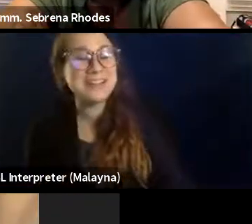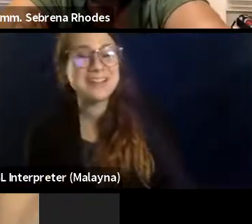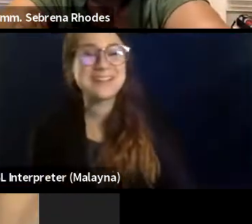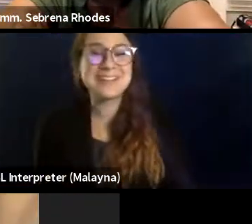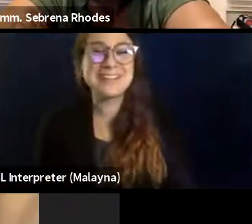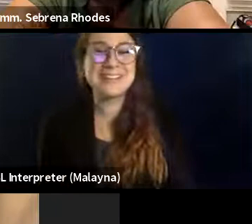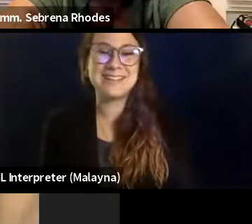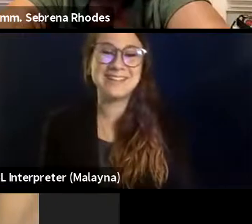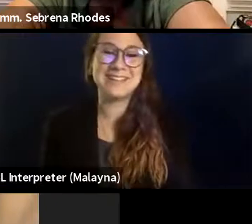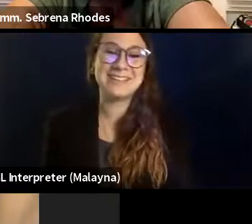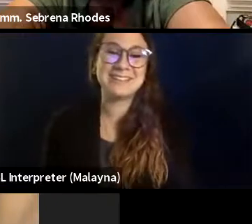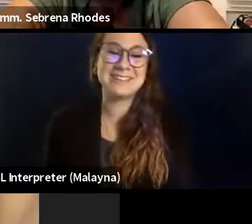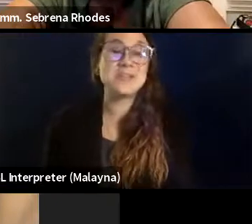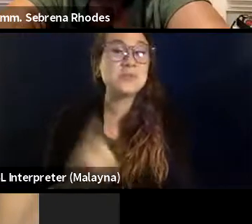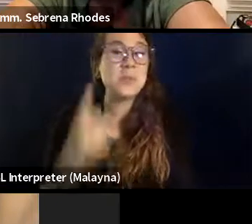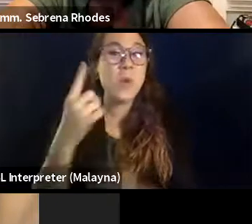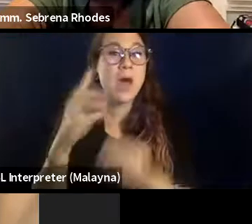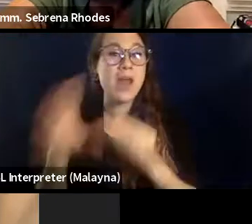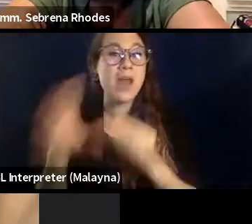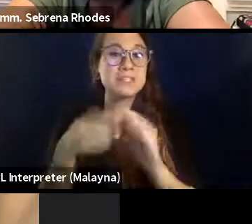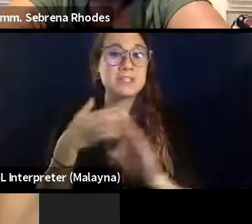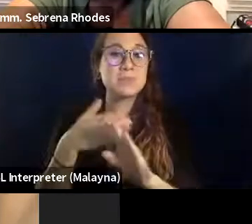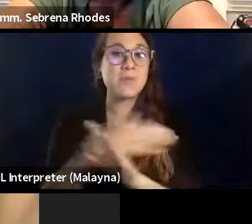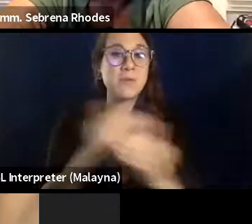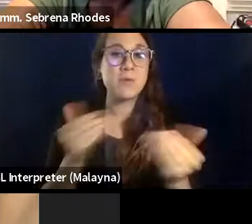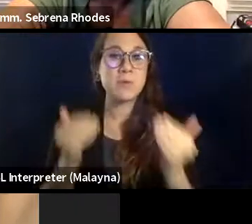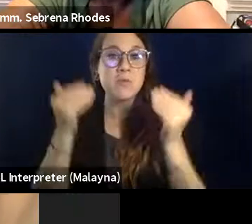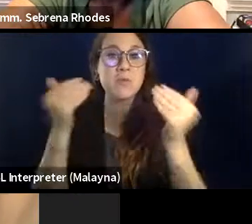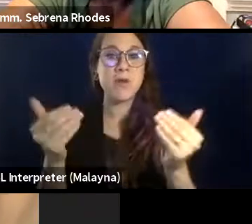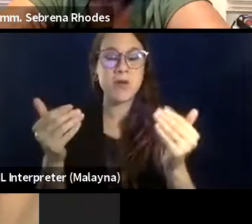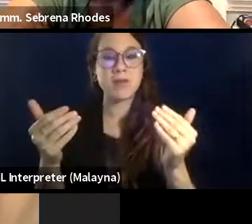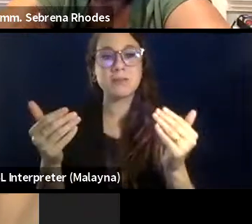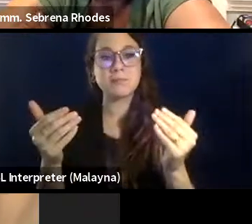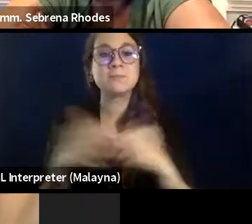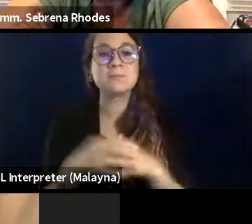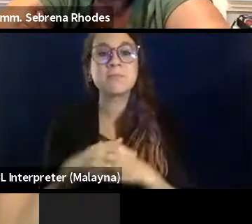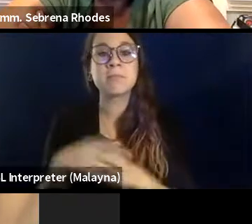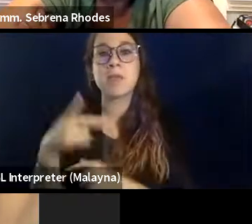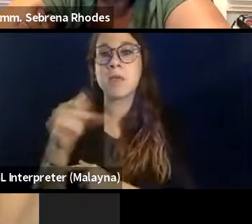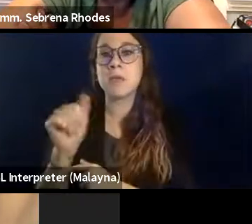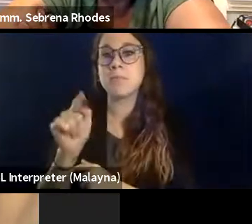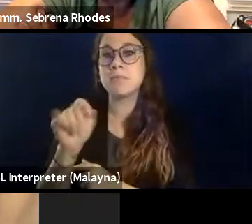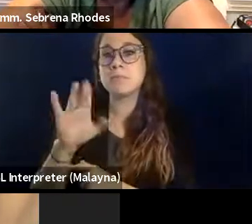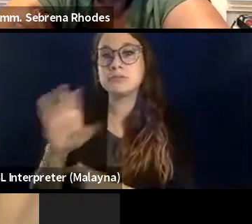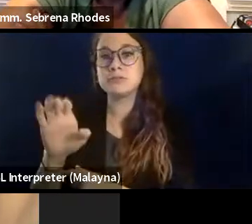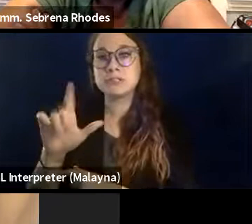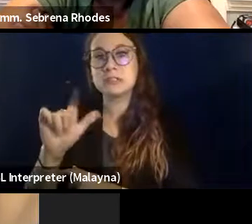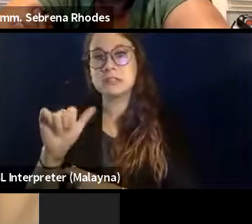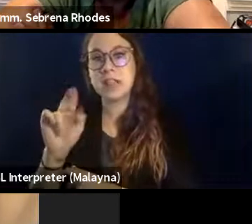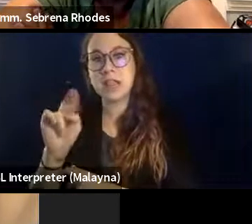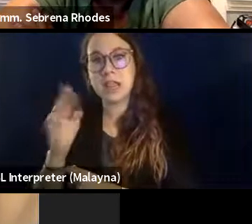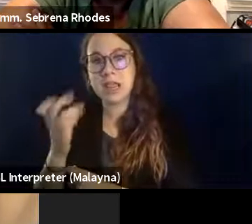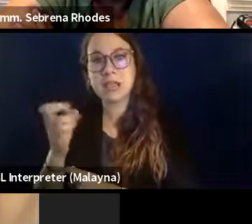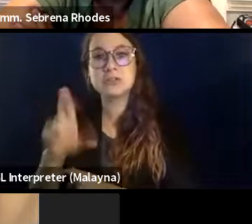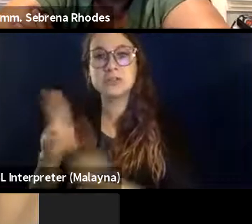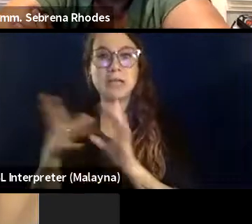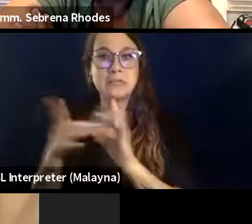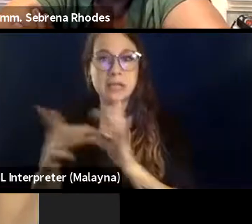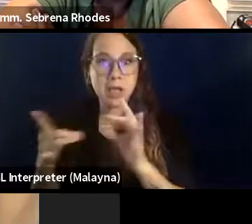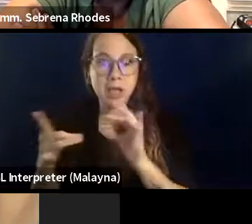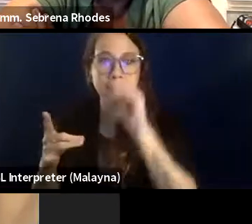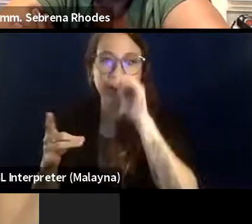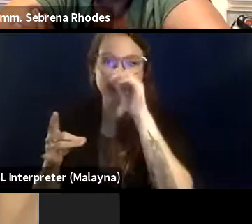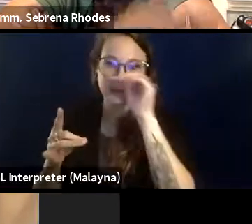And then just one addition before we move on to our next agenda item. Patrice Lancaster has a comment here, which is that the ONE's office also